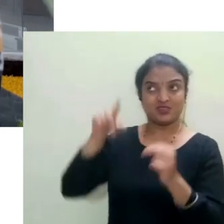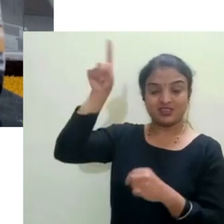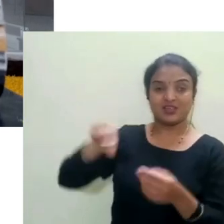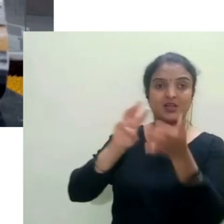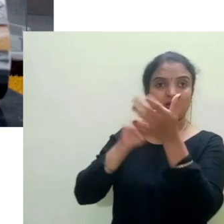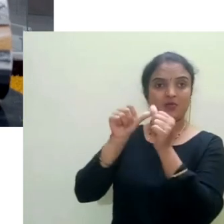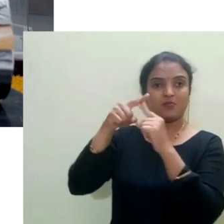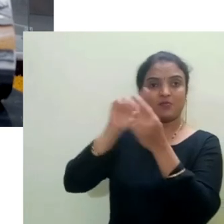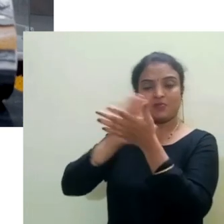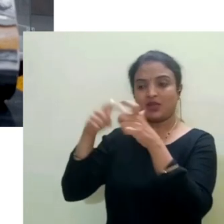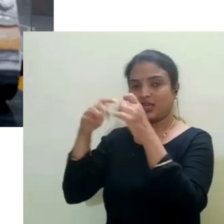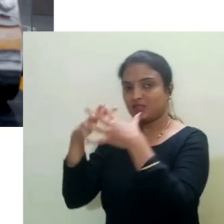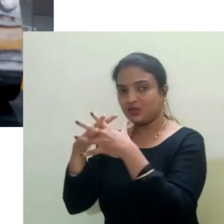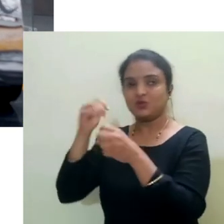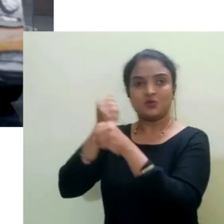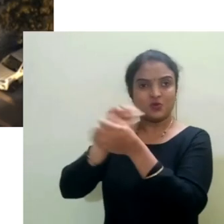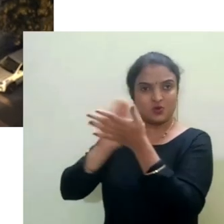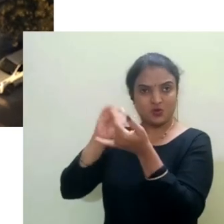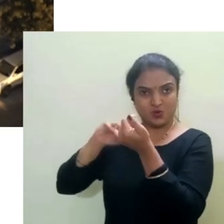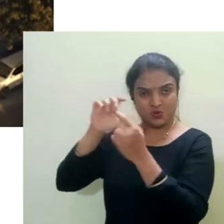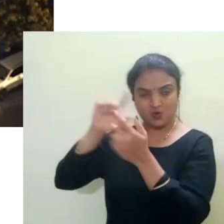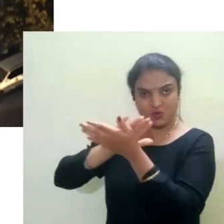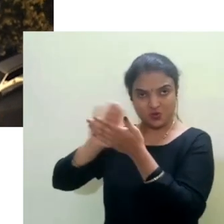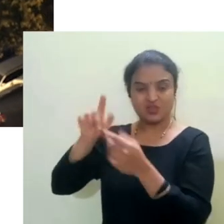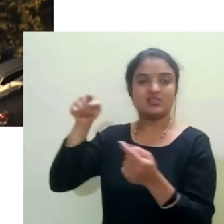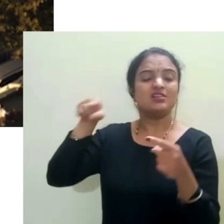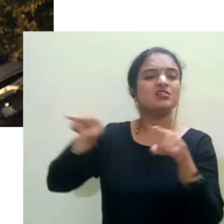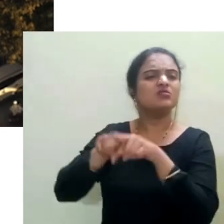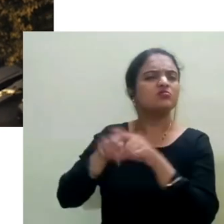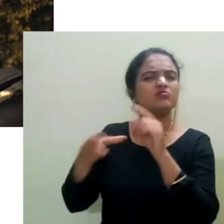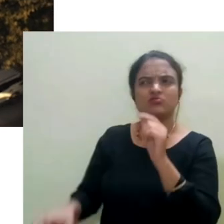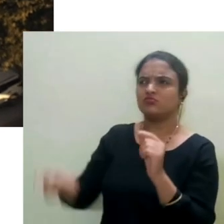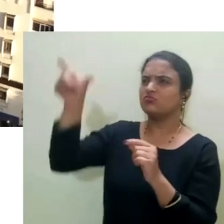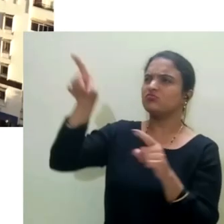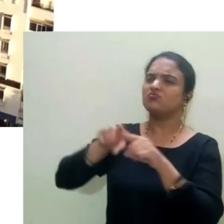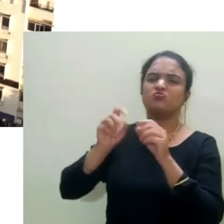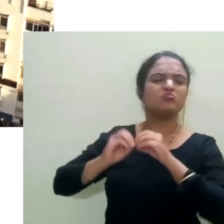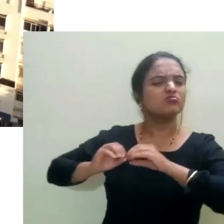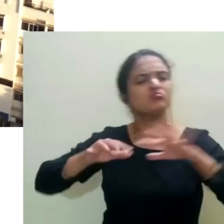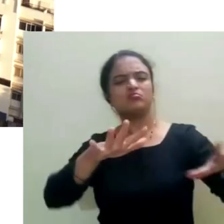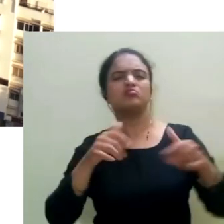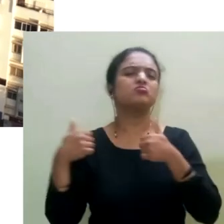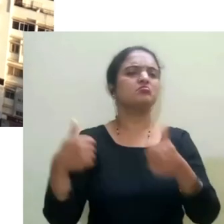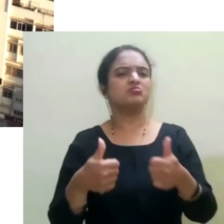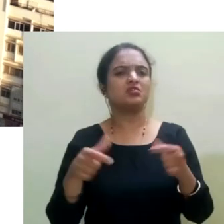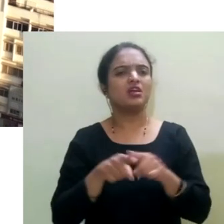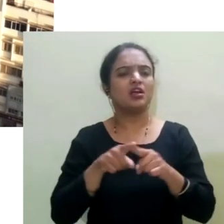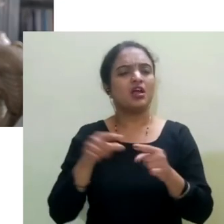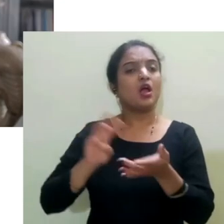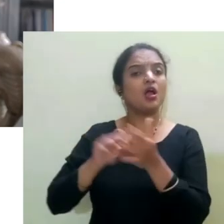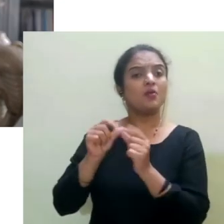this iconic building by Matthew and Ghosh is to become the heart and soul of a canvas that has already spread far and